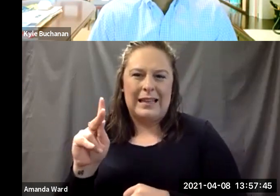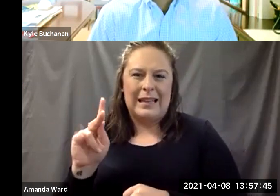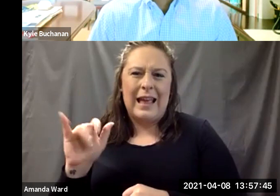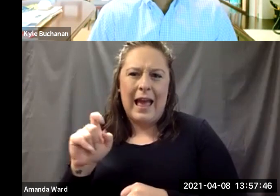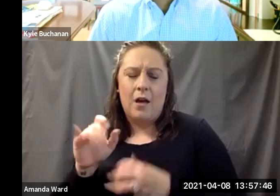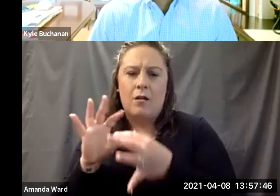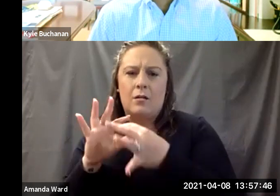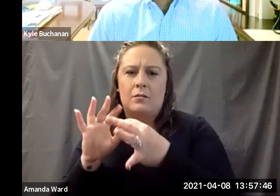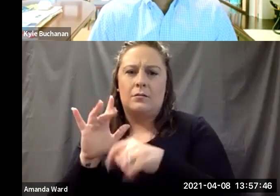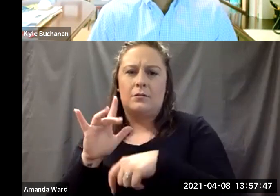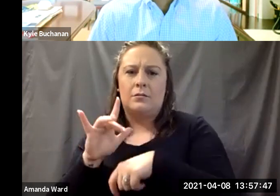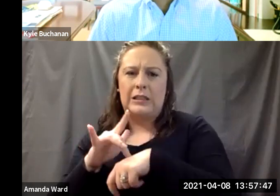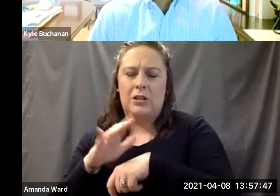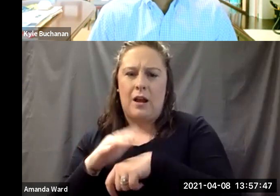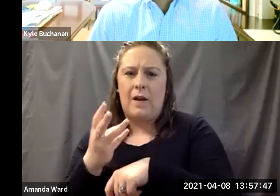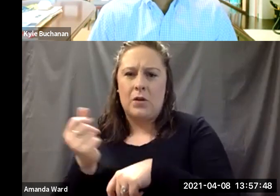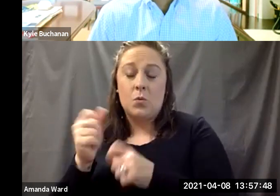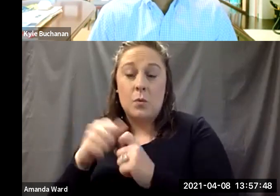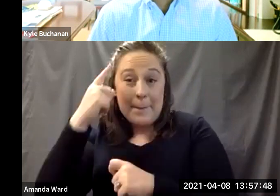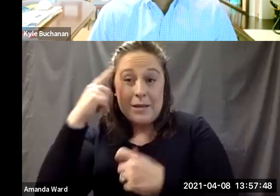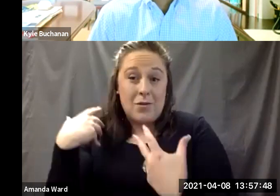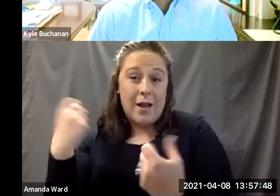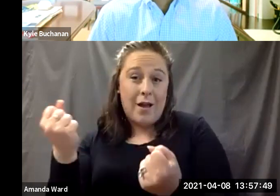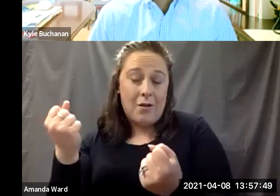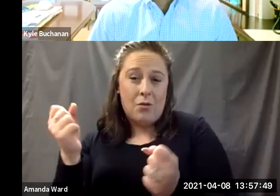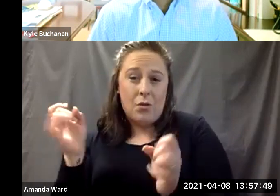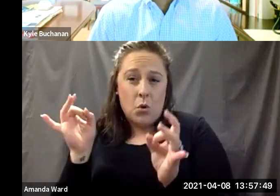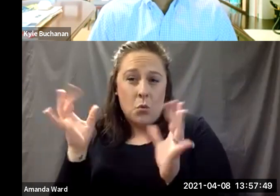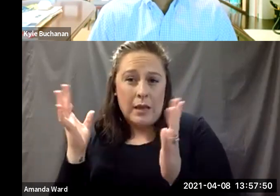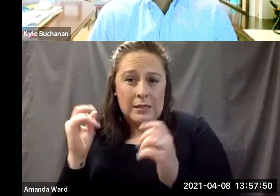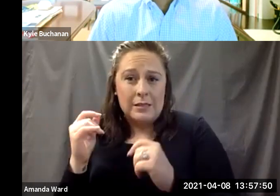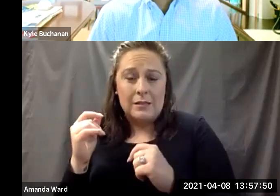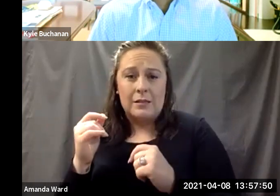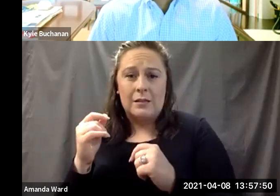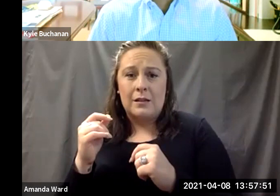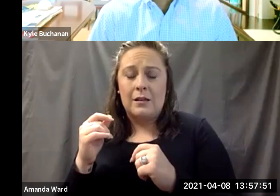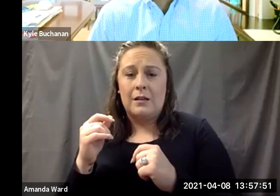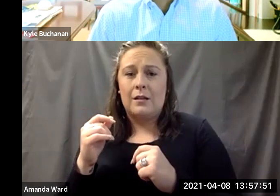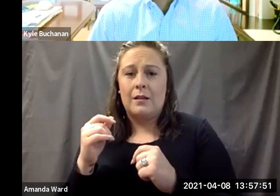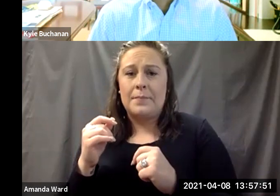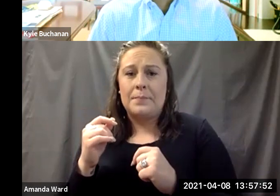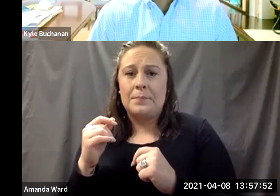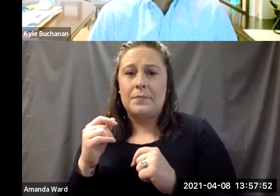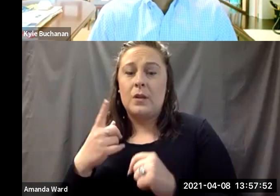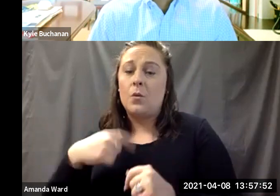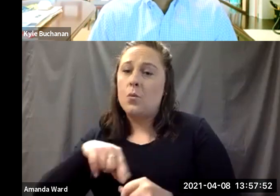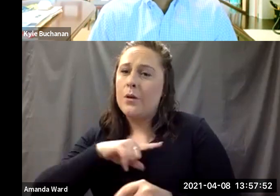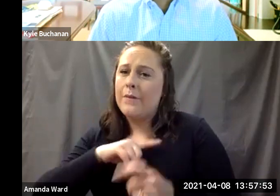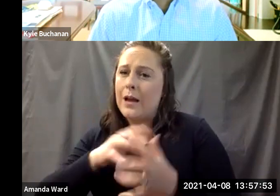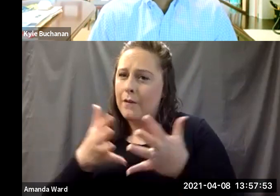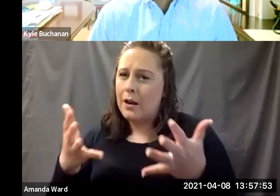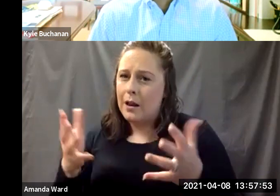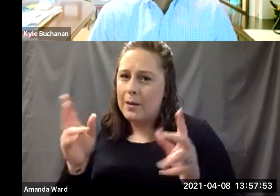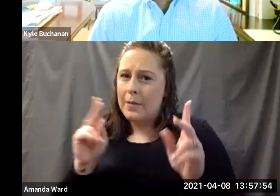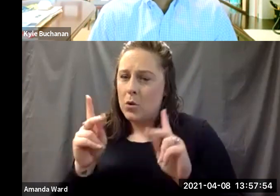really great points. The mental health crisis that I think is at our door. We've had a lot of people that have lived